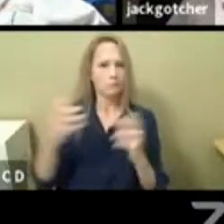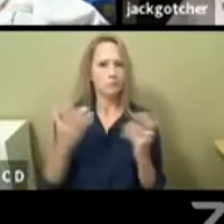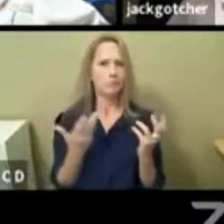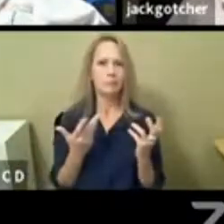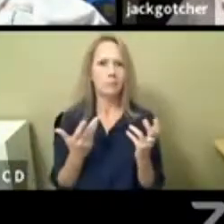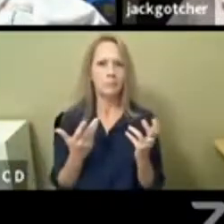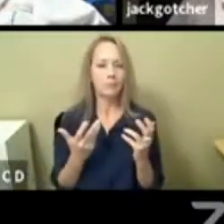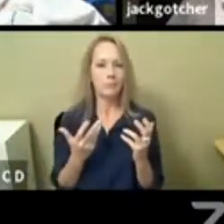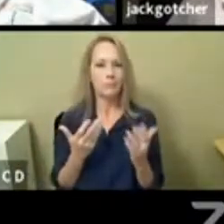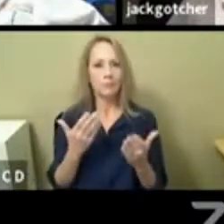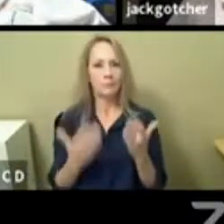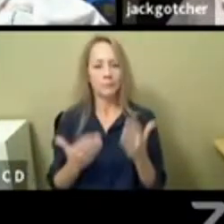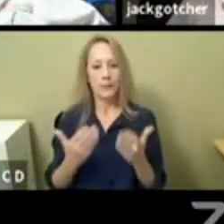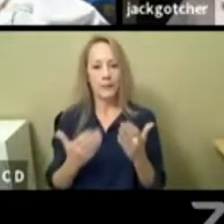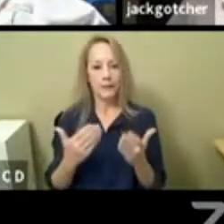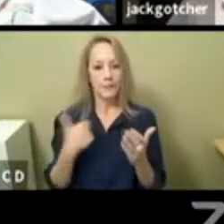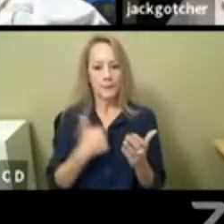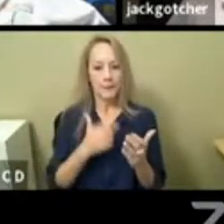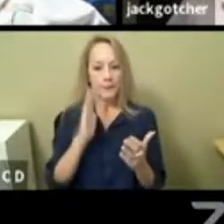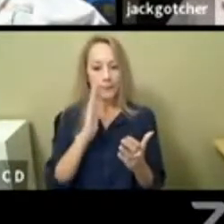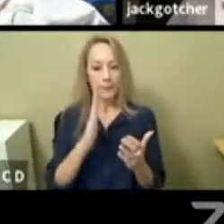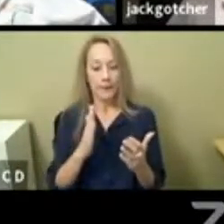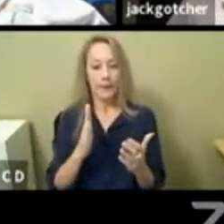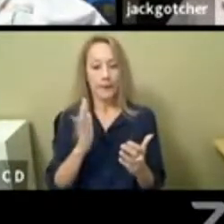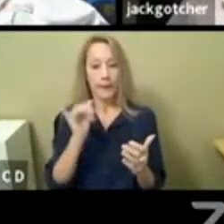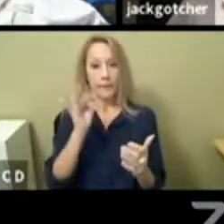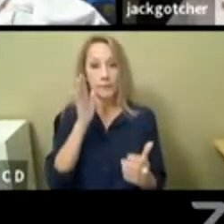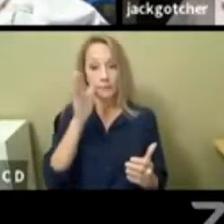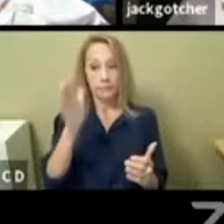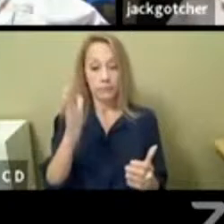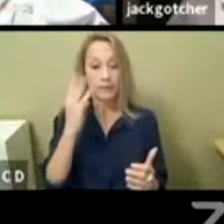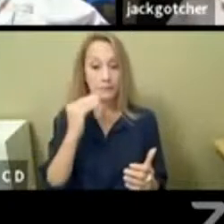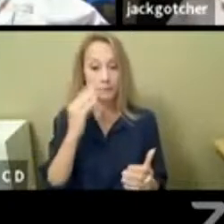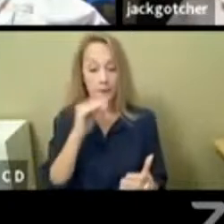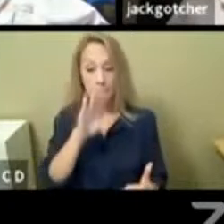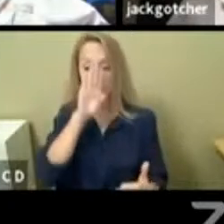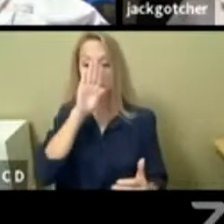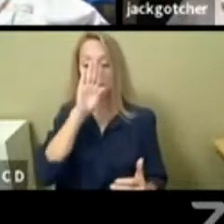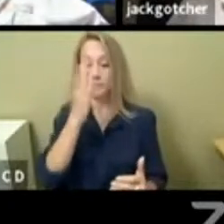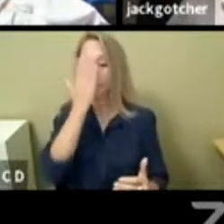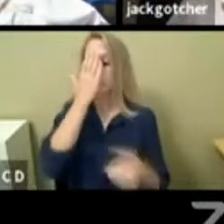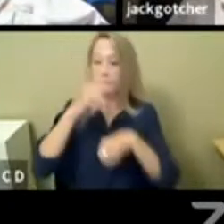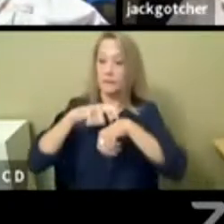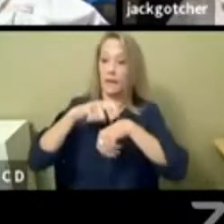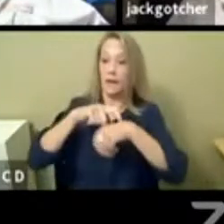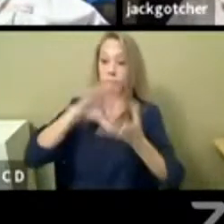and put something in place, hoping it'll stop us from going over that edge?